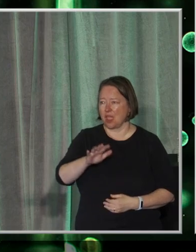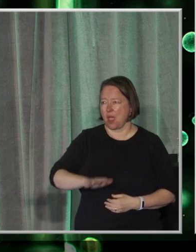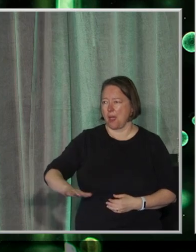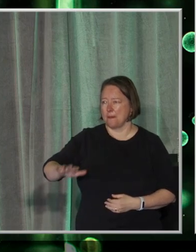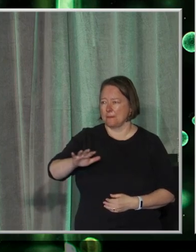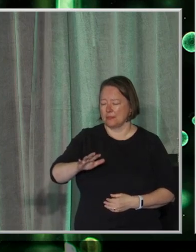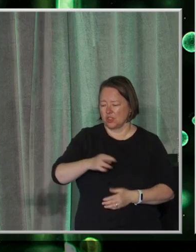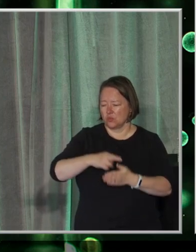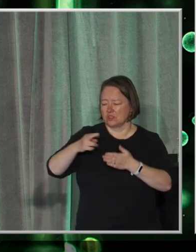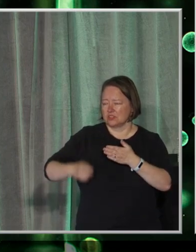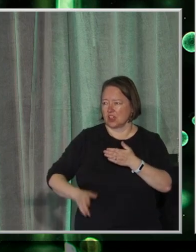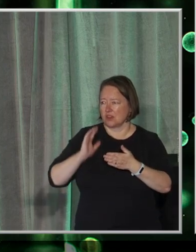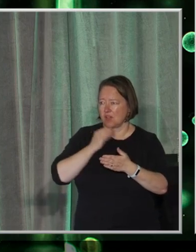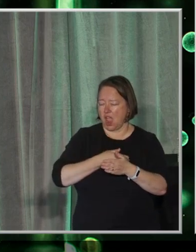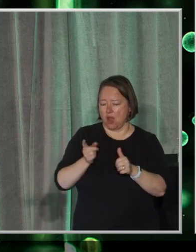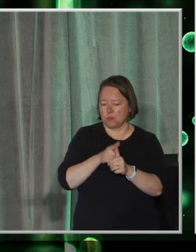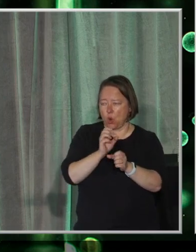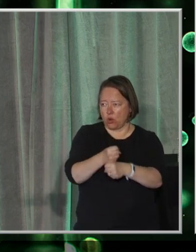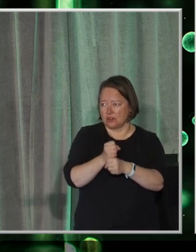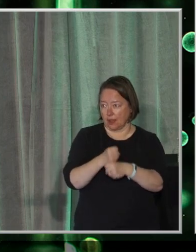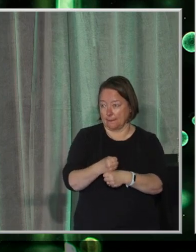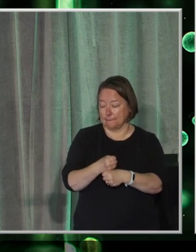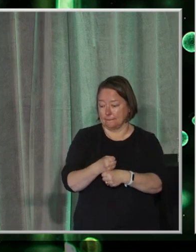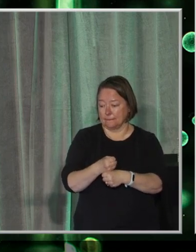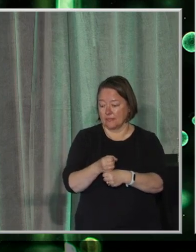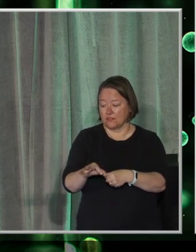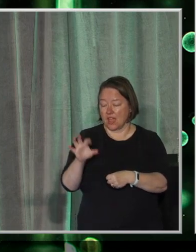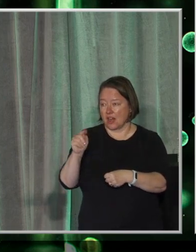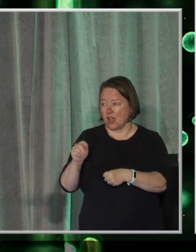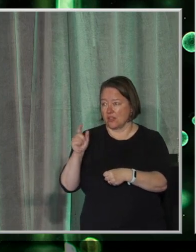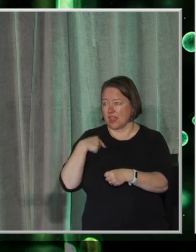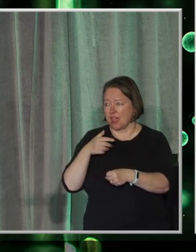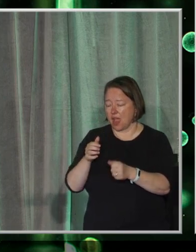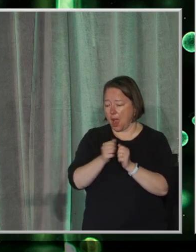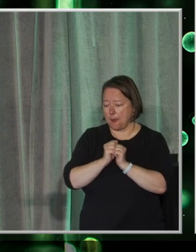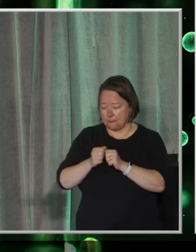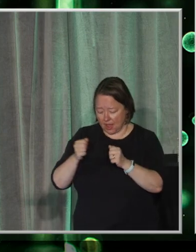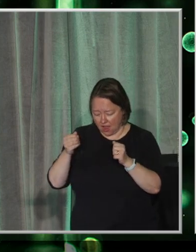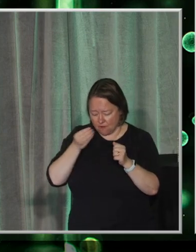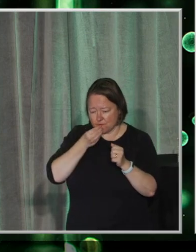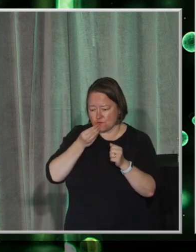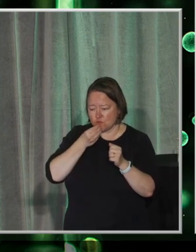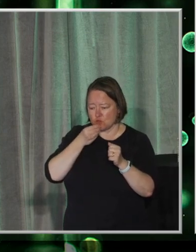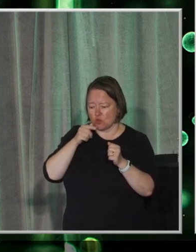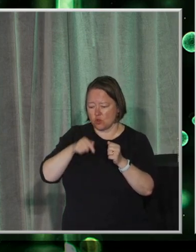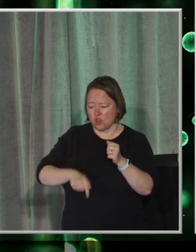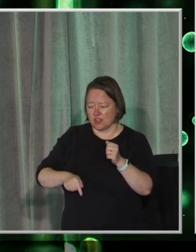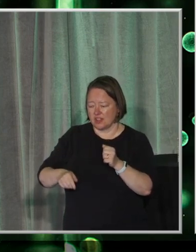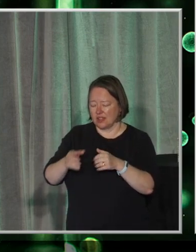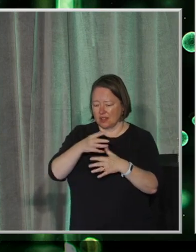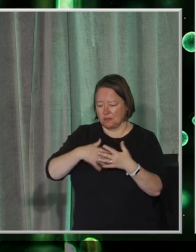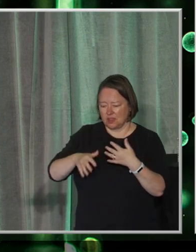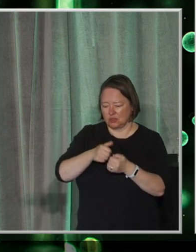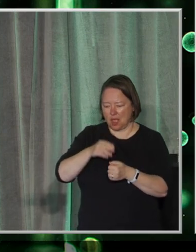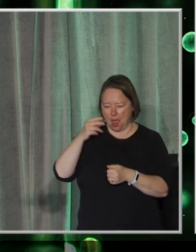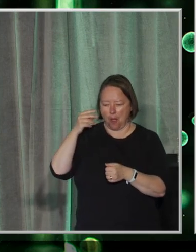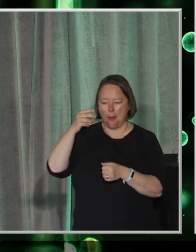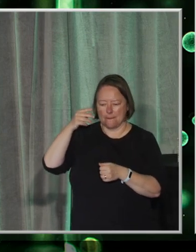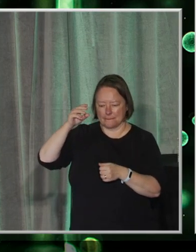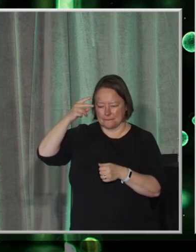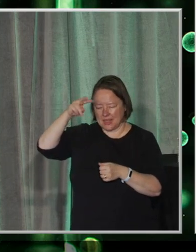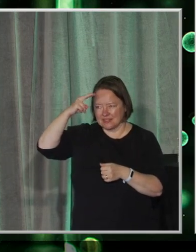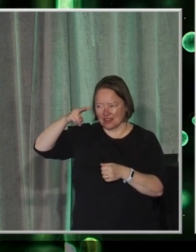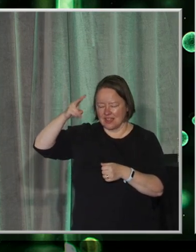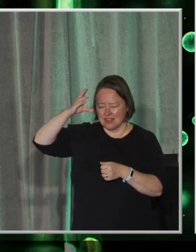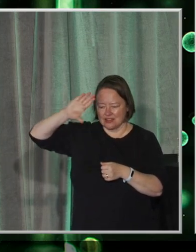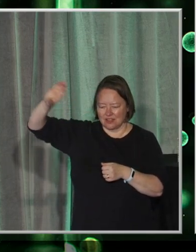the results of our prototype, we found out that the combined feed, that is Panicum maxim together with Mexican sunflower, can